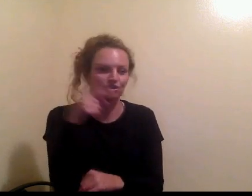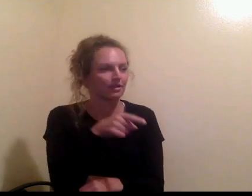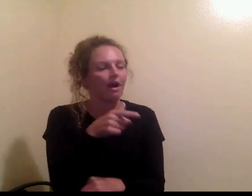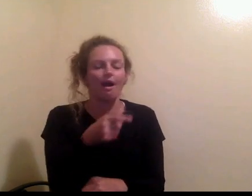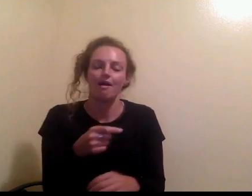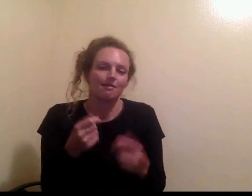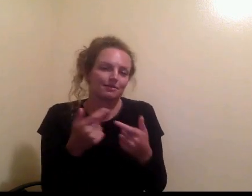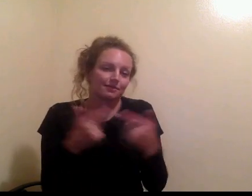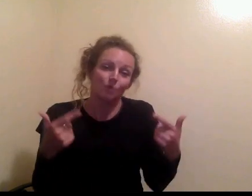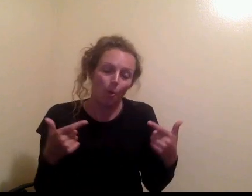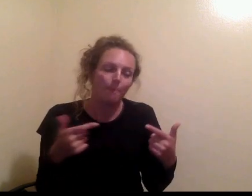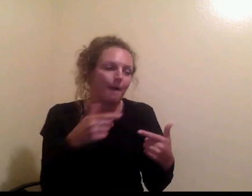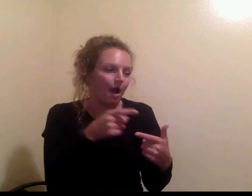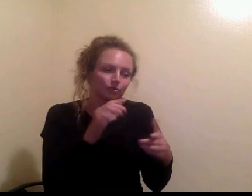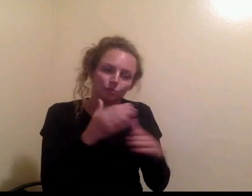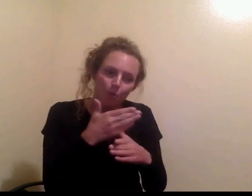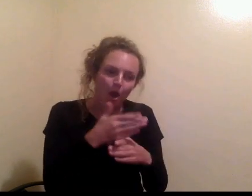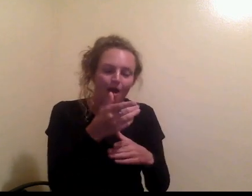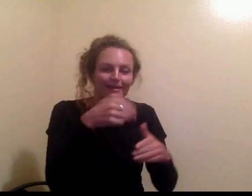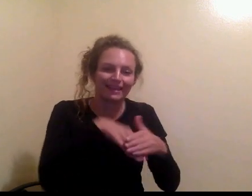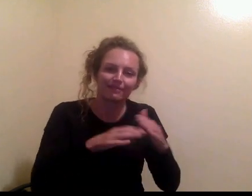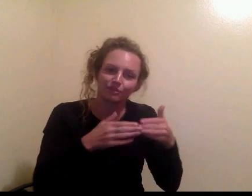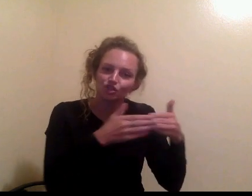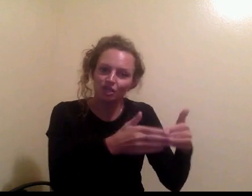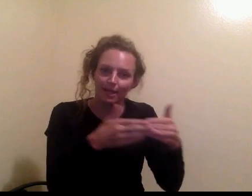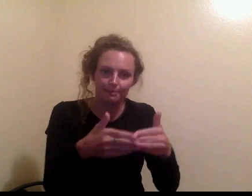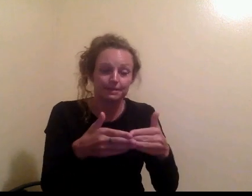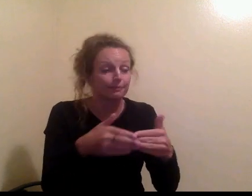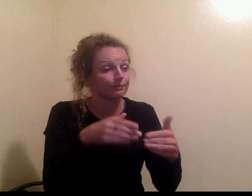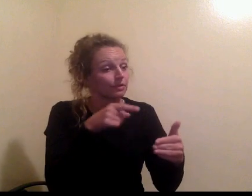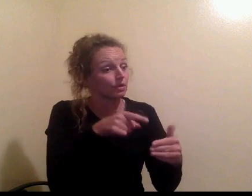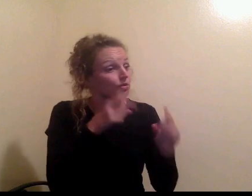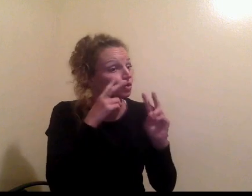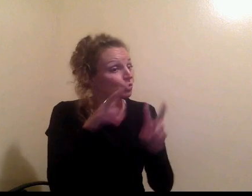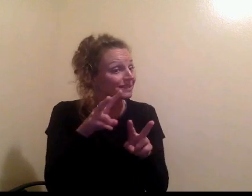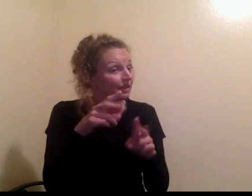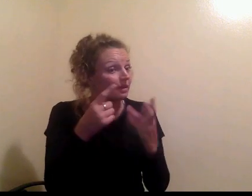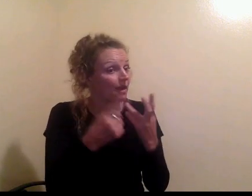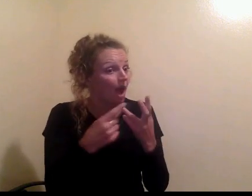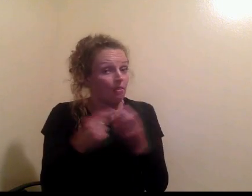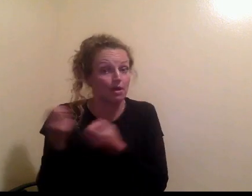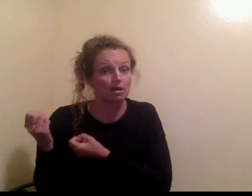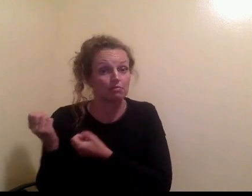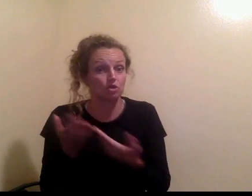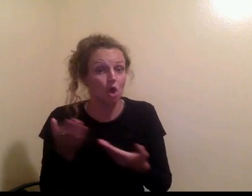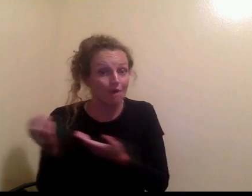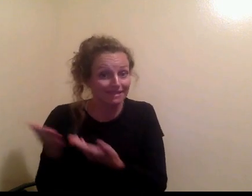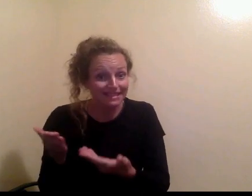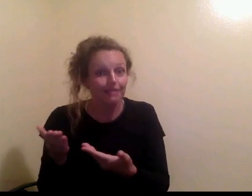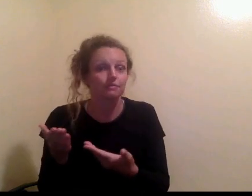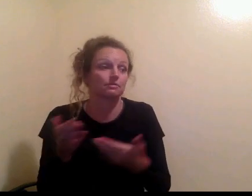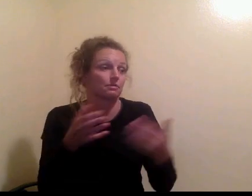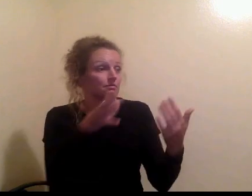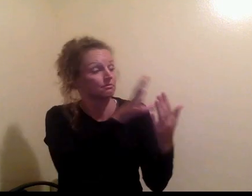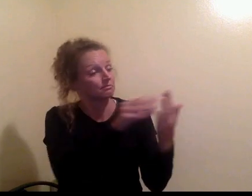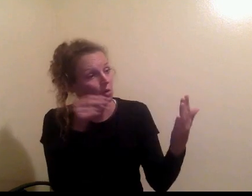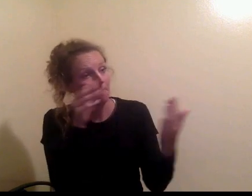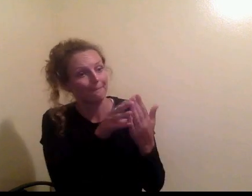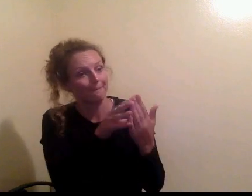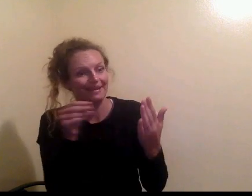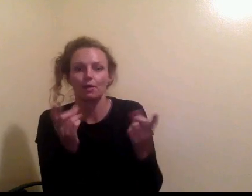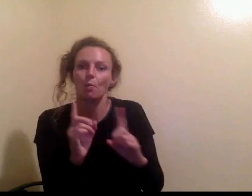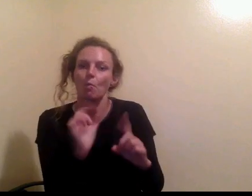that's a thing that we have to keep important because, we seem to kind of talk about being US-centric, but,